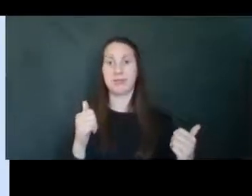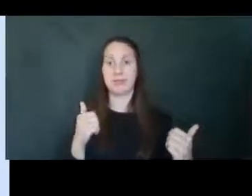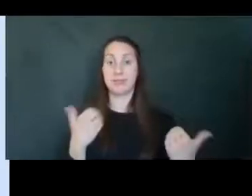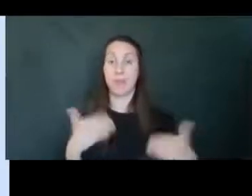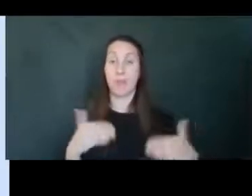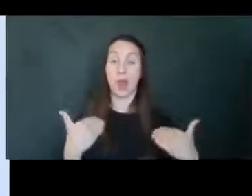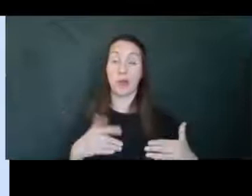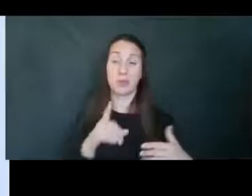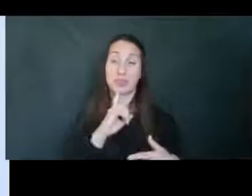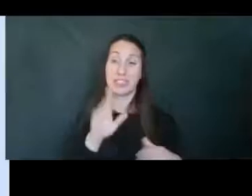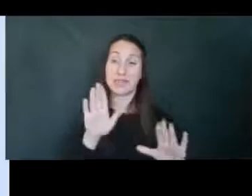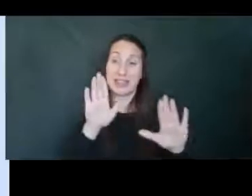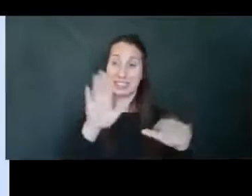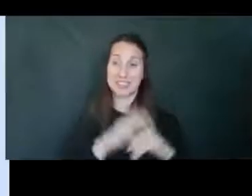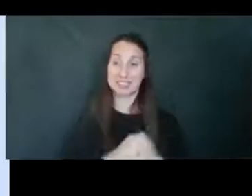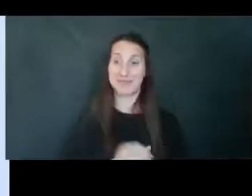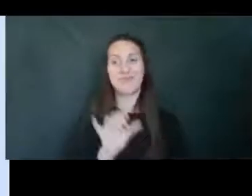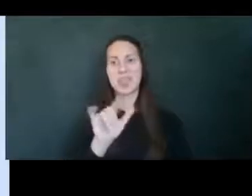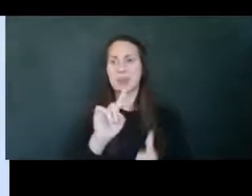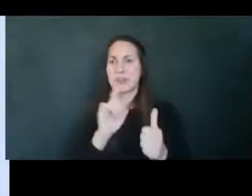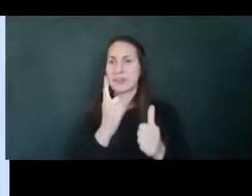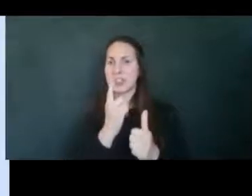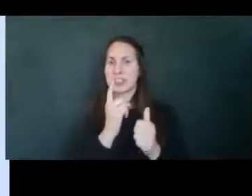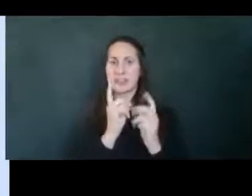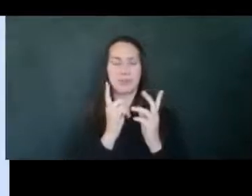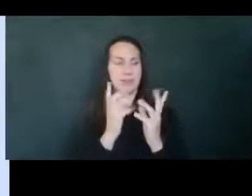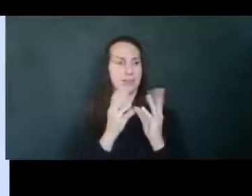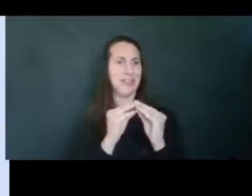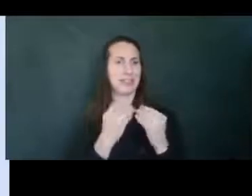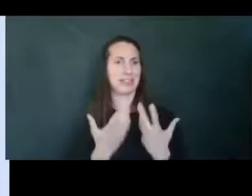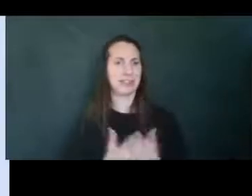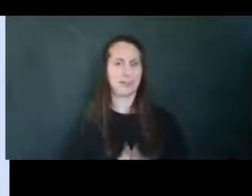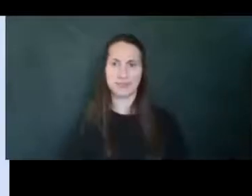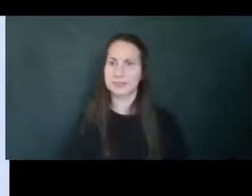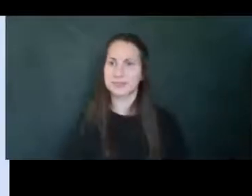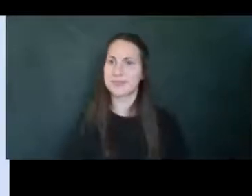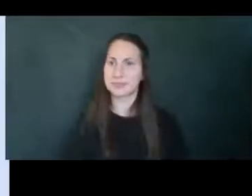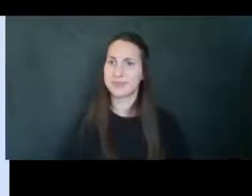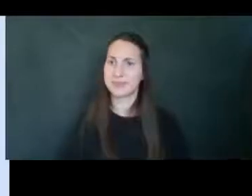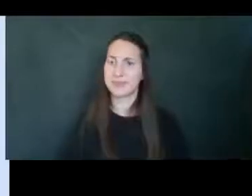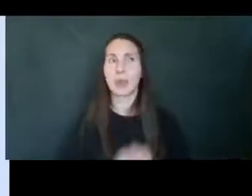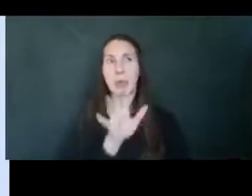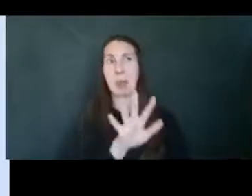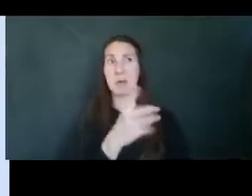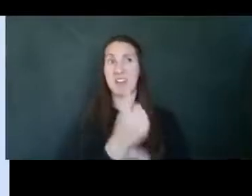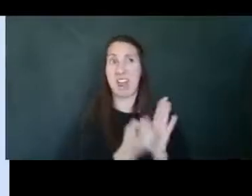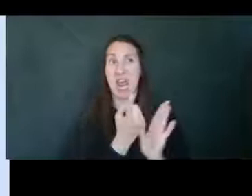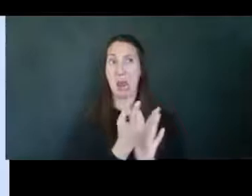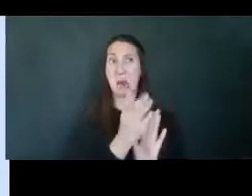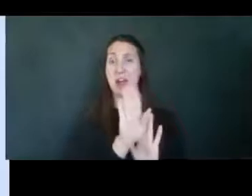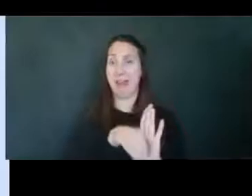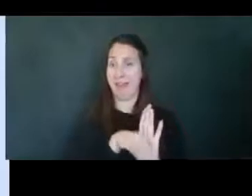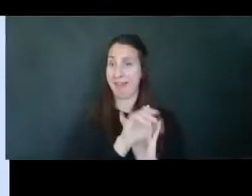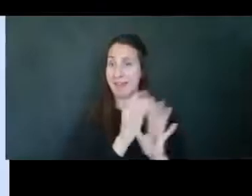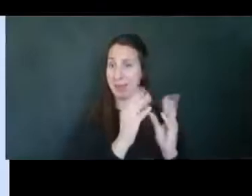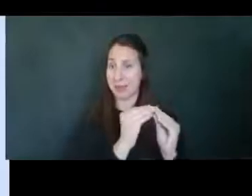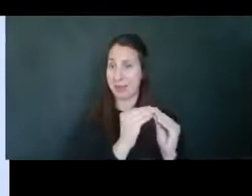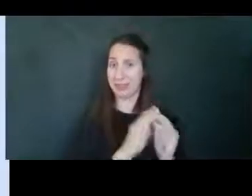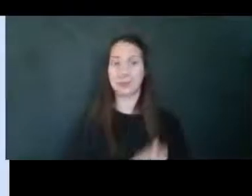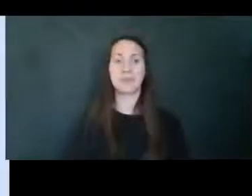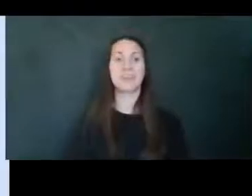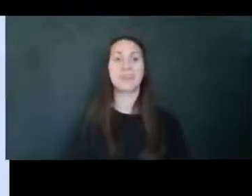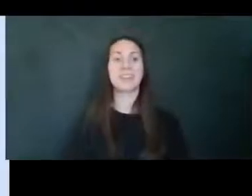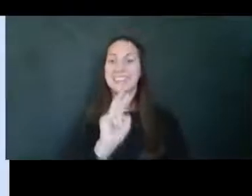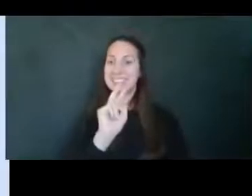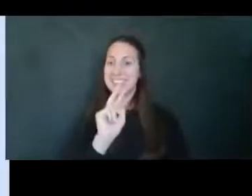And that was our first meeting. We spent about an hour and a half on that. The second key issue, and we will come back to this